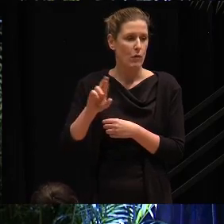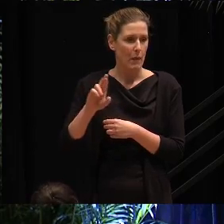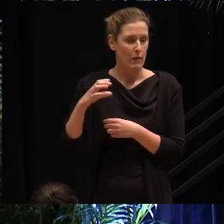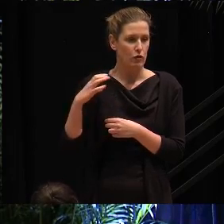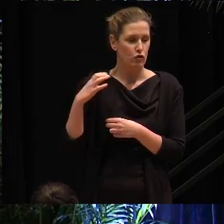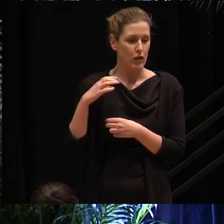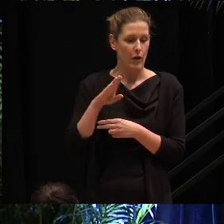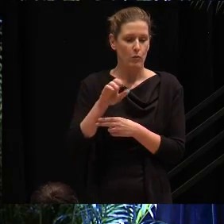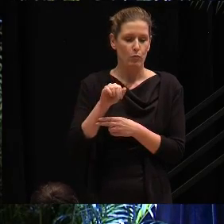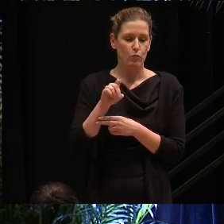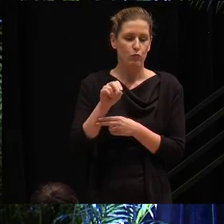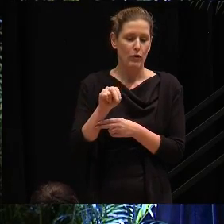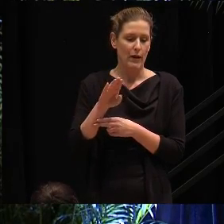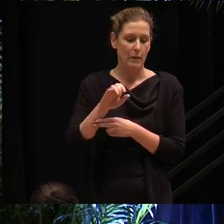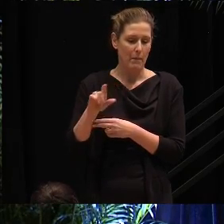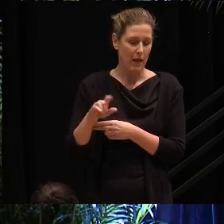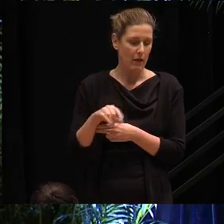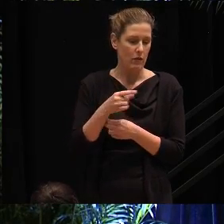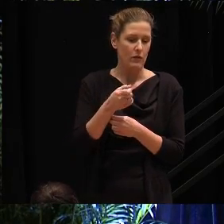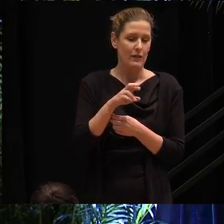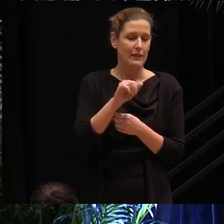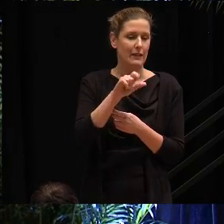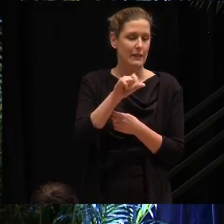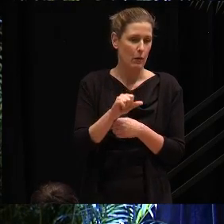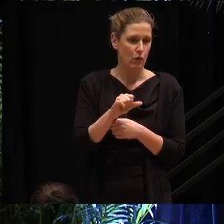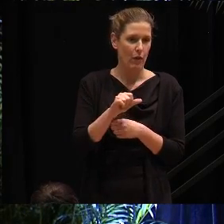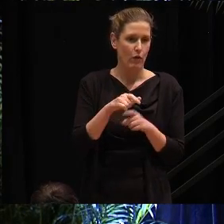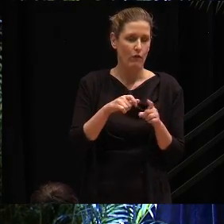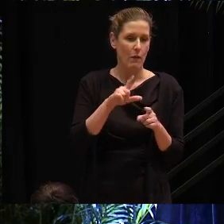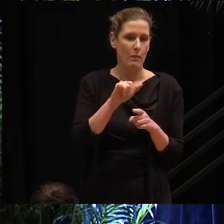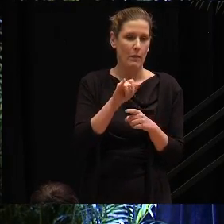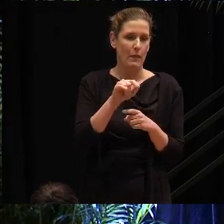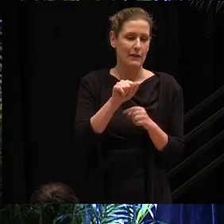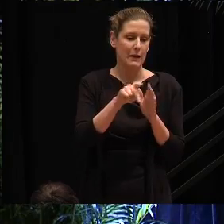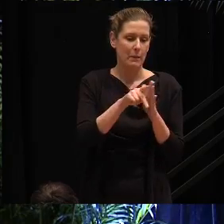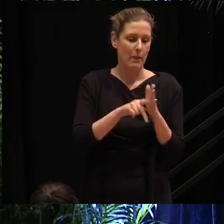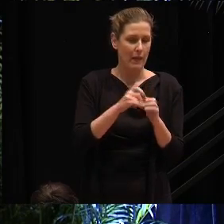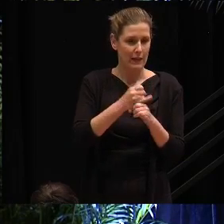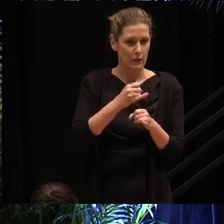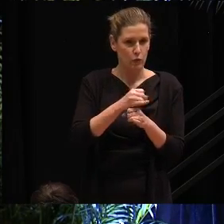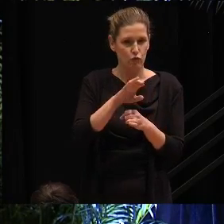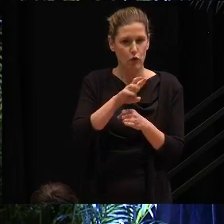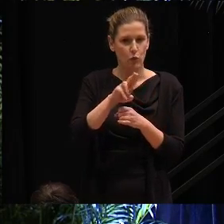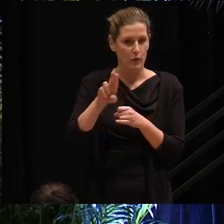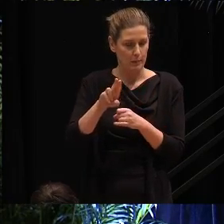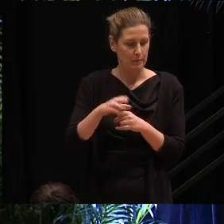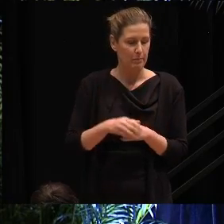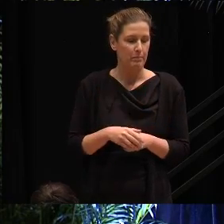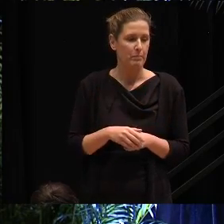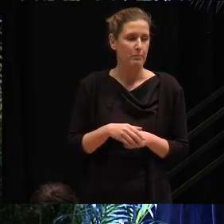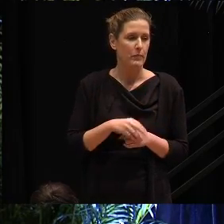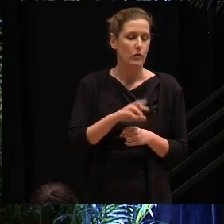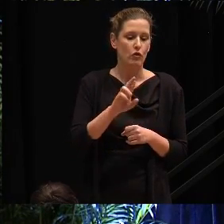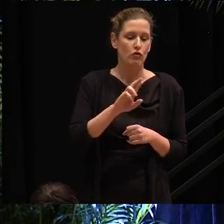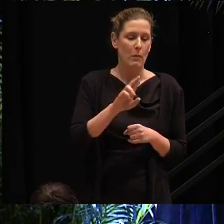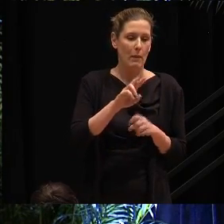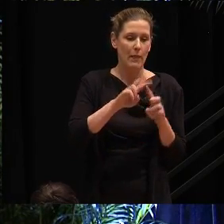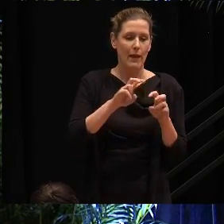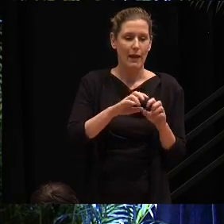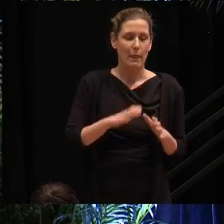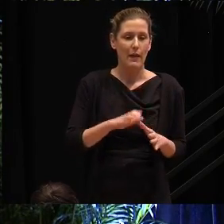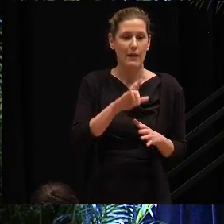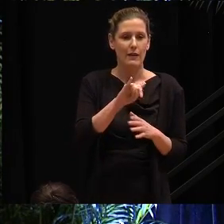Brandon Bell, Gabriela Dolmens of the Latino Policy Institute at Roger Williams University, Republican